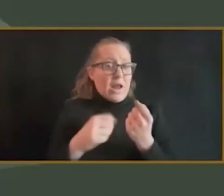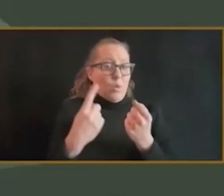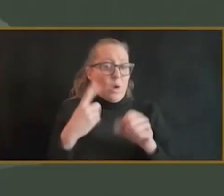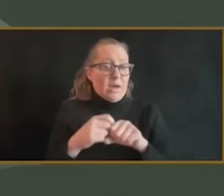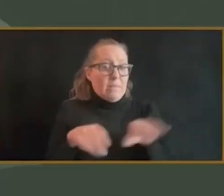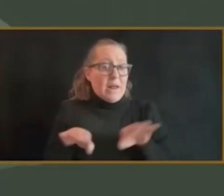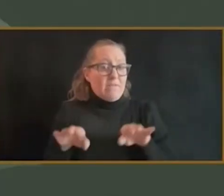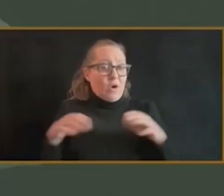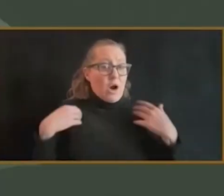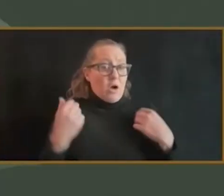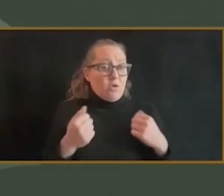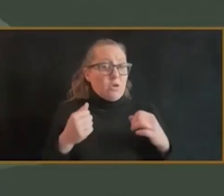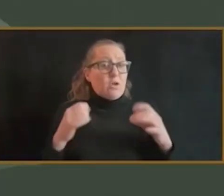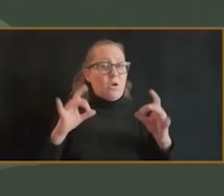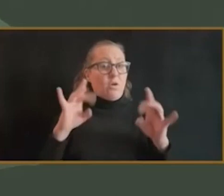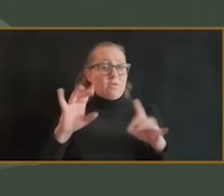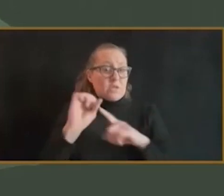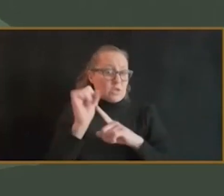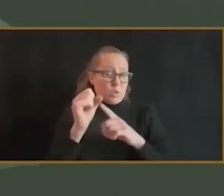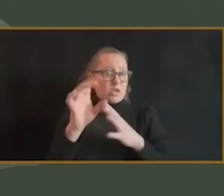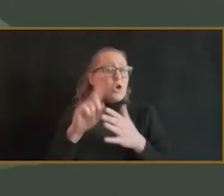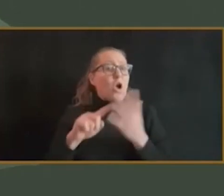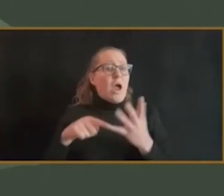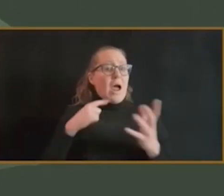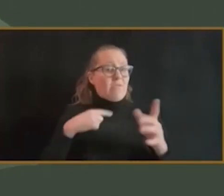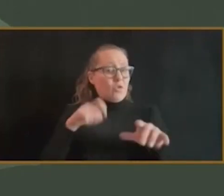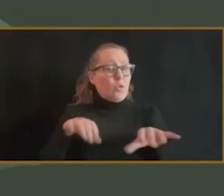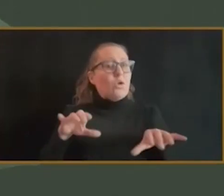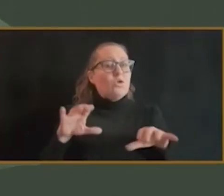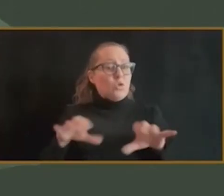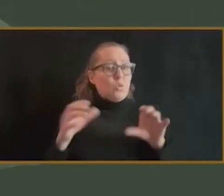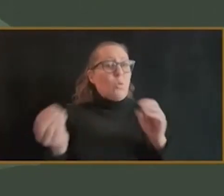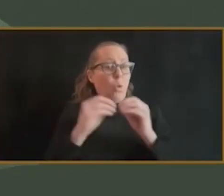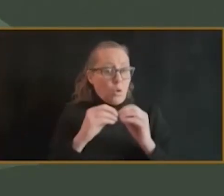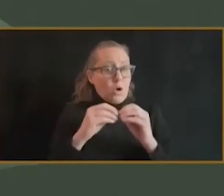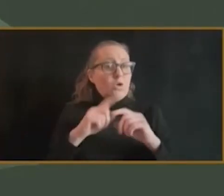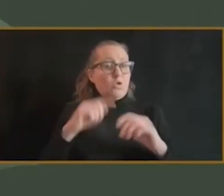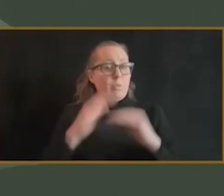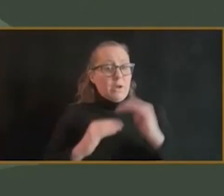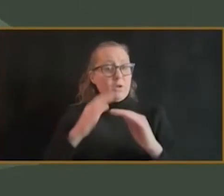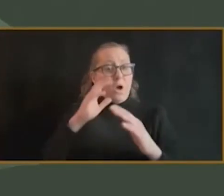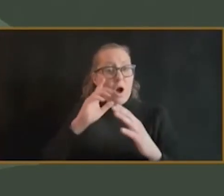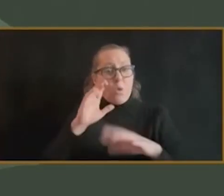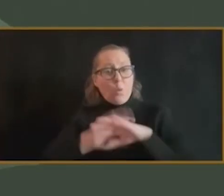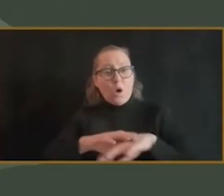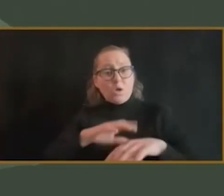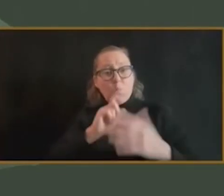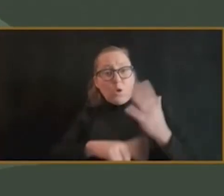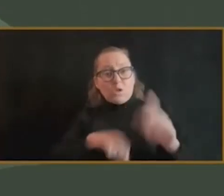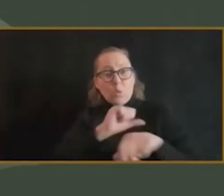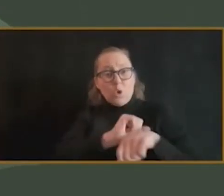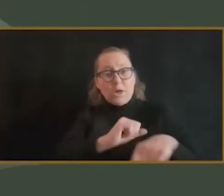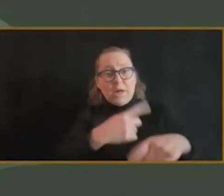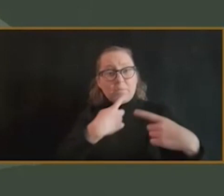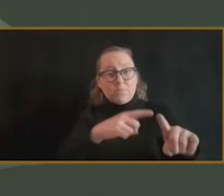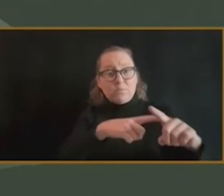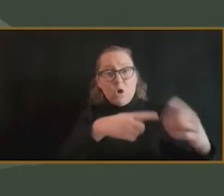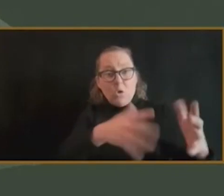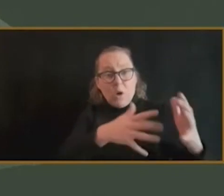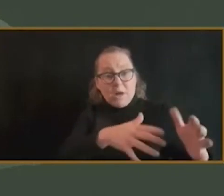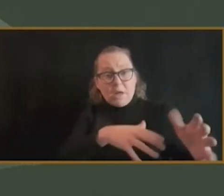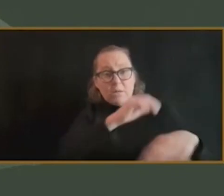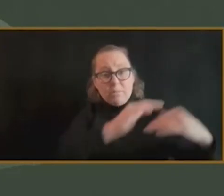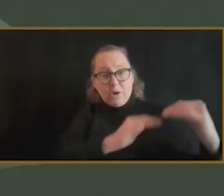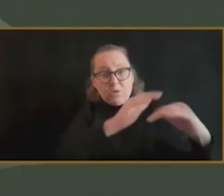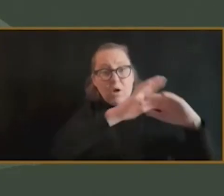have more to do to build on what is working and create a connected system that can lead to hope, healing, and